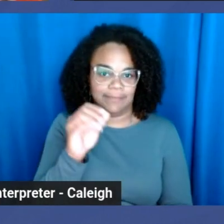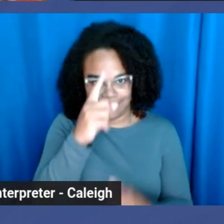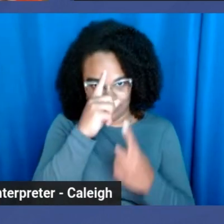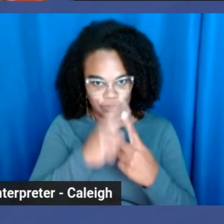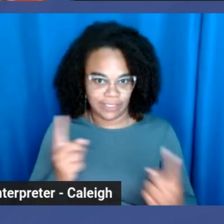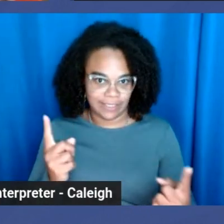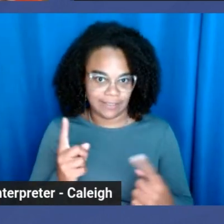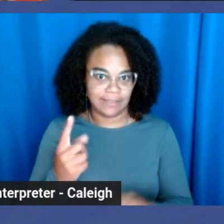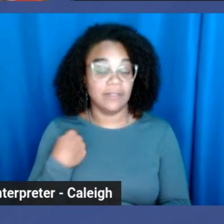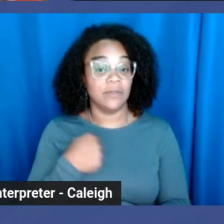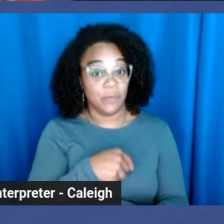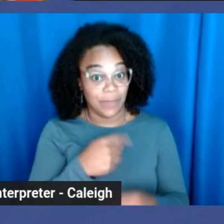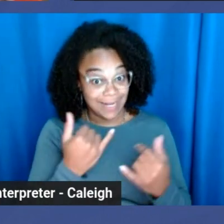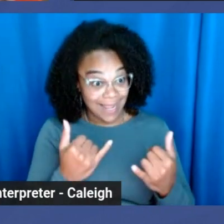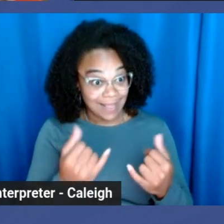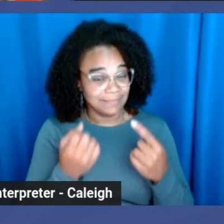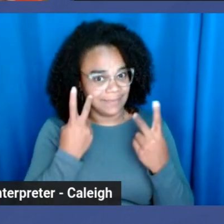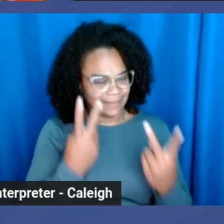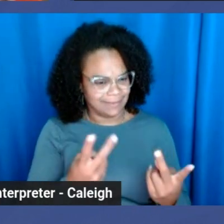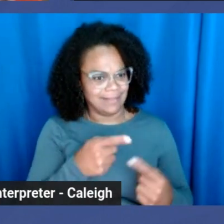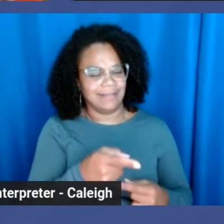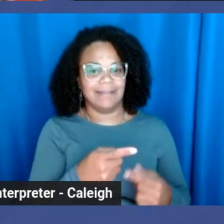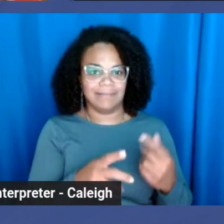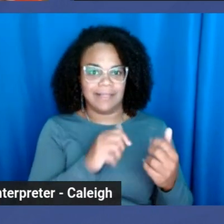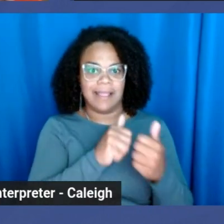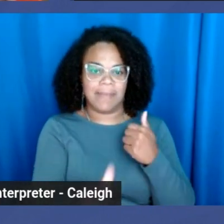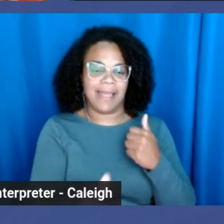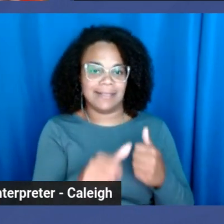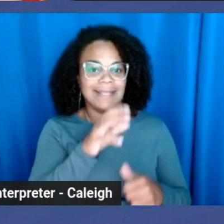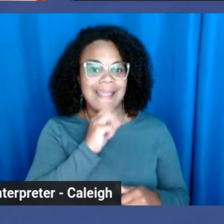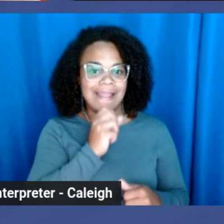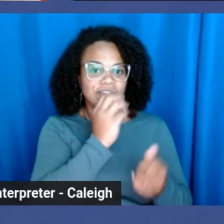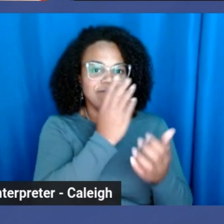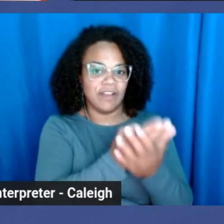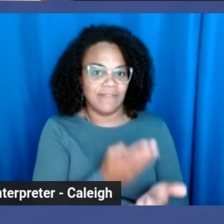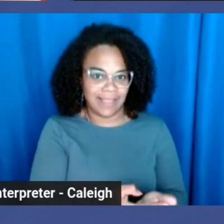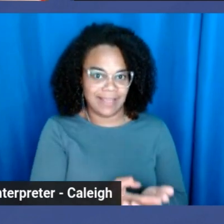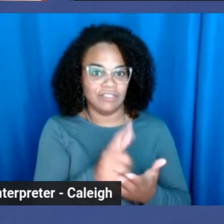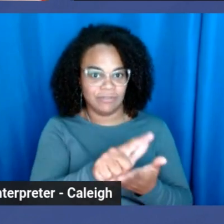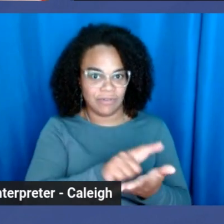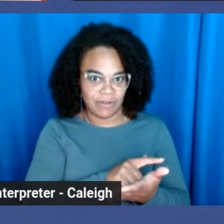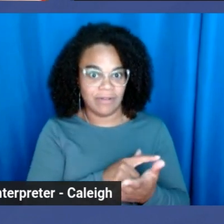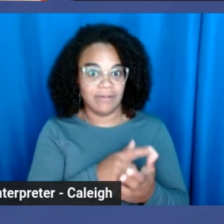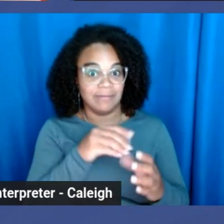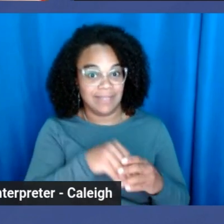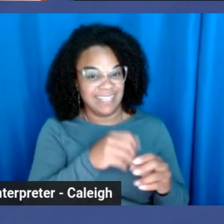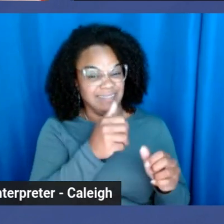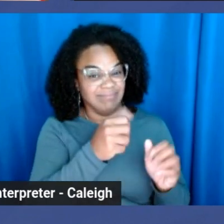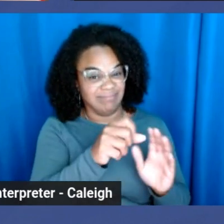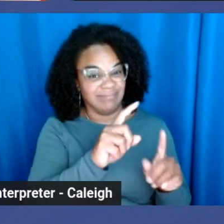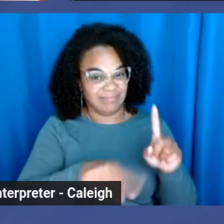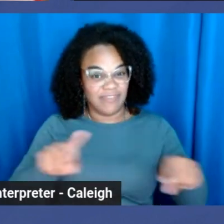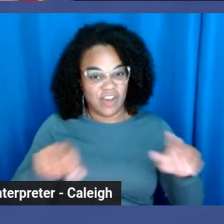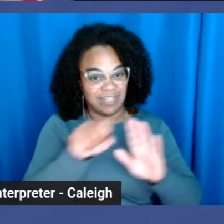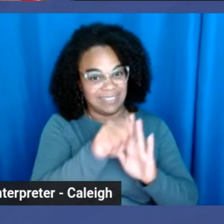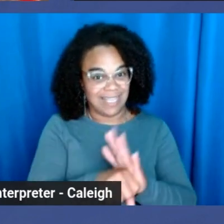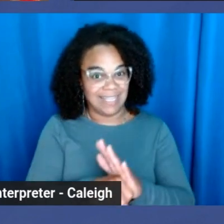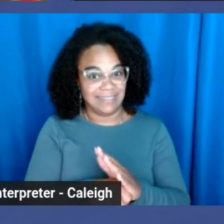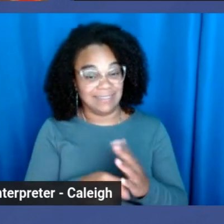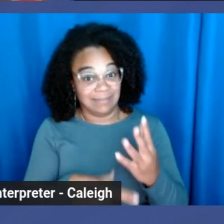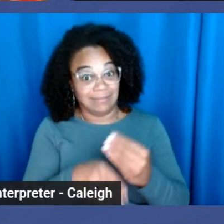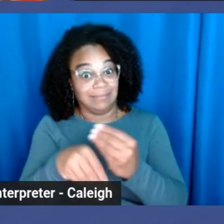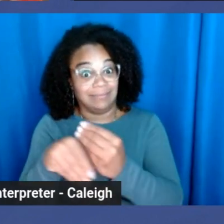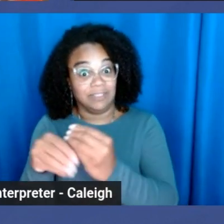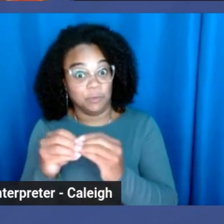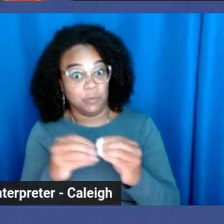seeing age verification statutes being passed at the state level at an alarming pace. There are a number